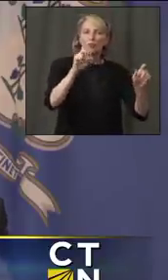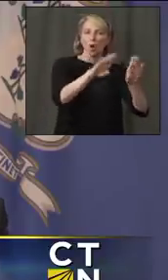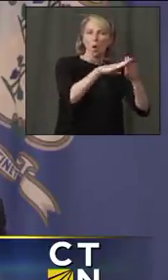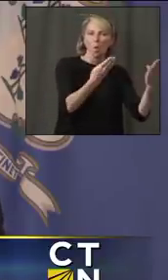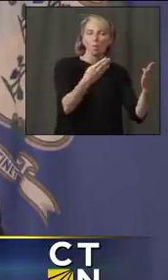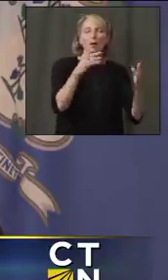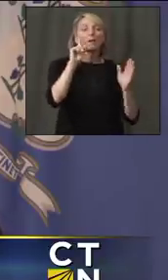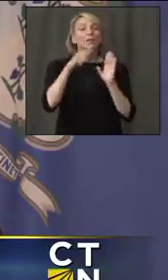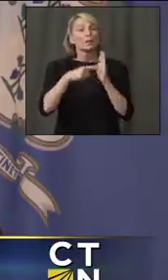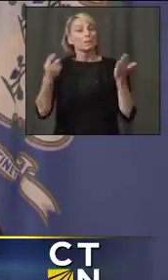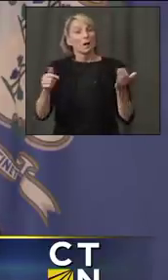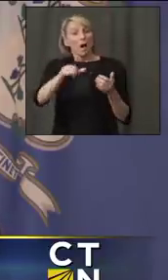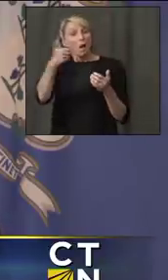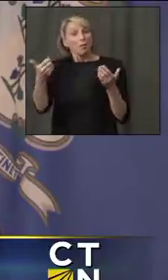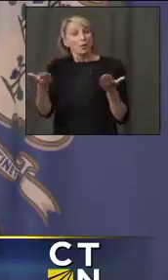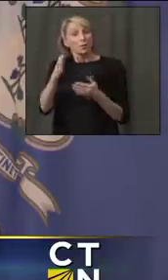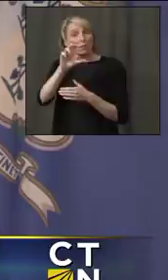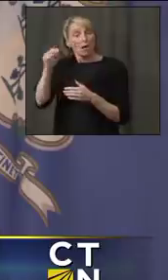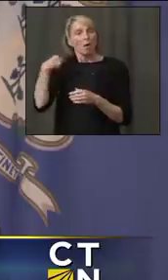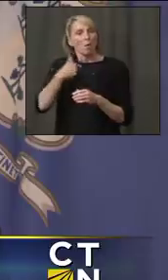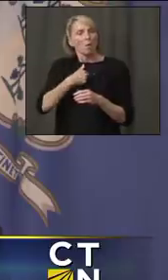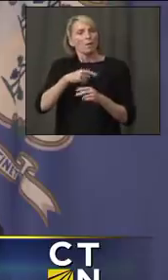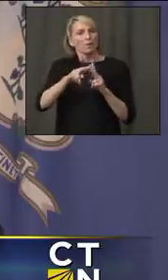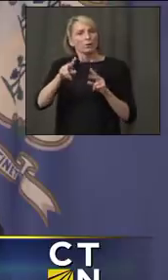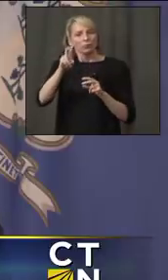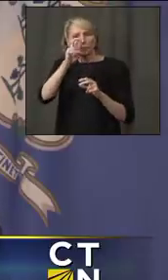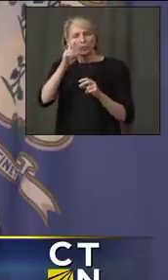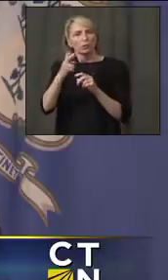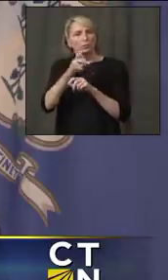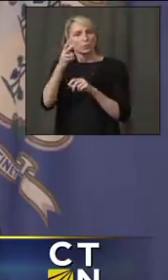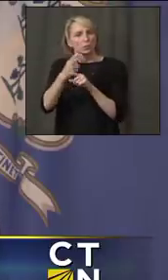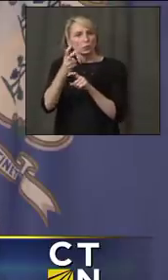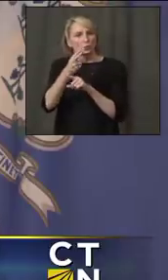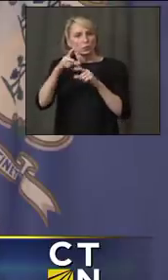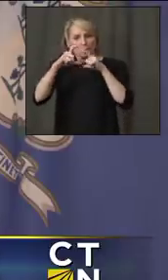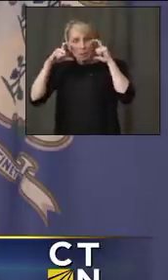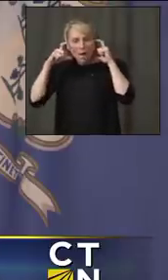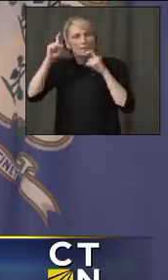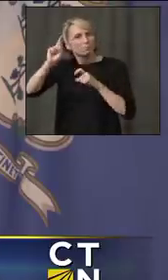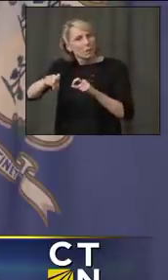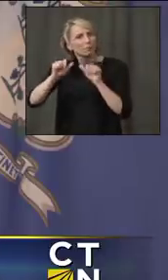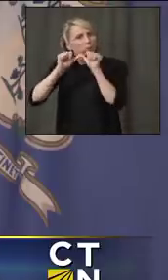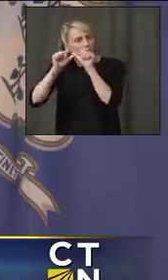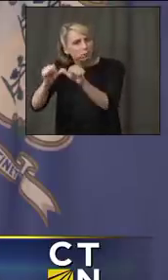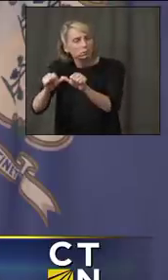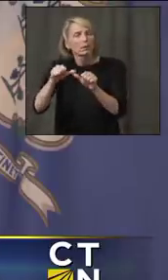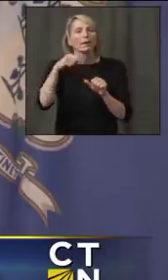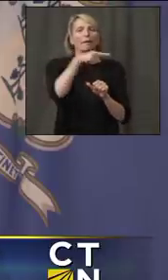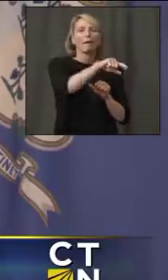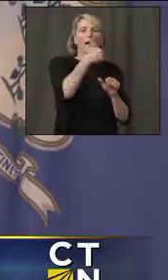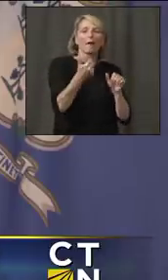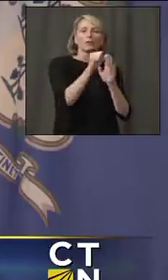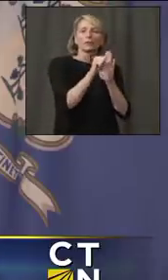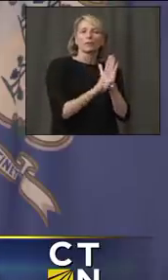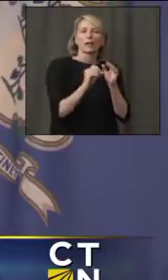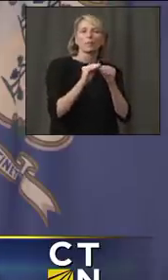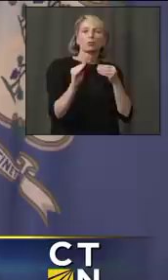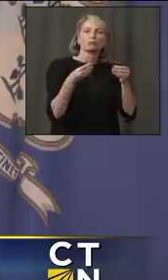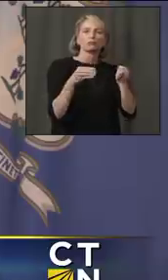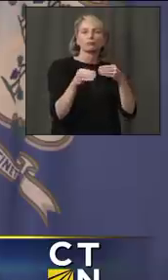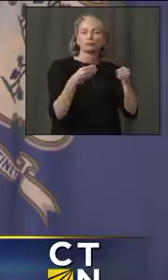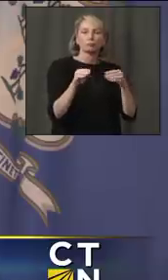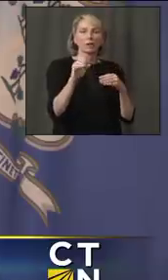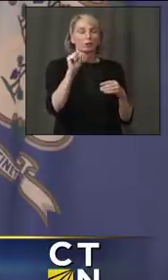a lot of these other states are coming to where we've settled on, which has kept our positivity rate much lower than it is in other parts